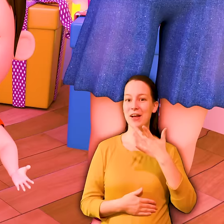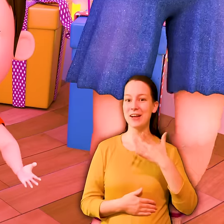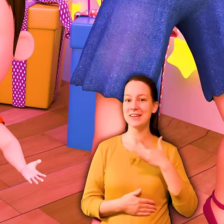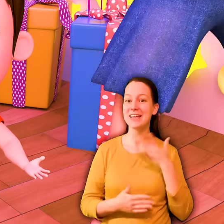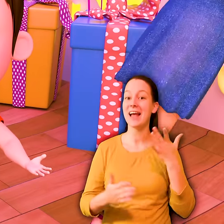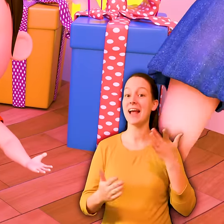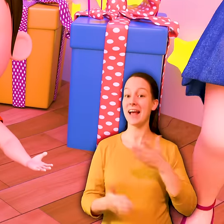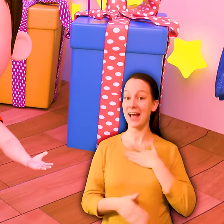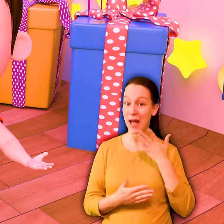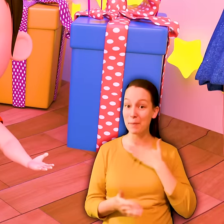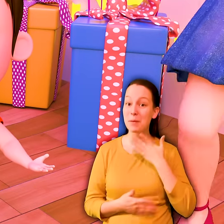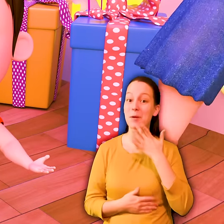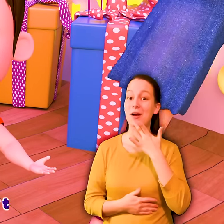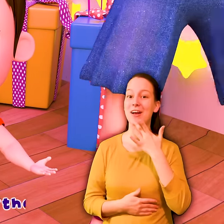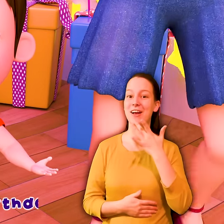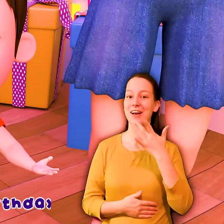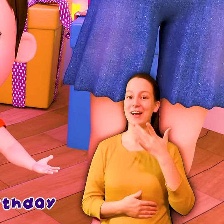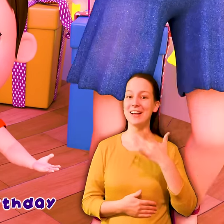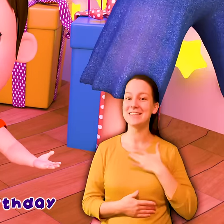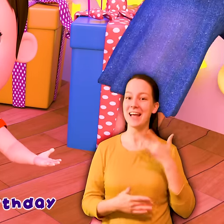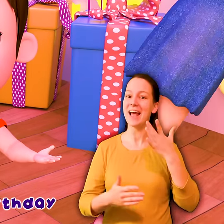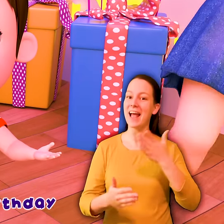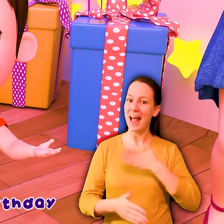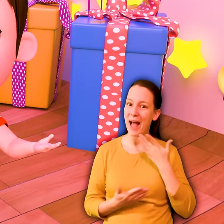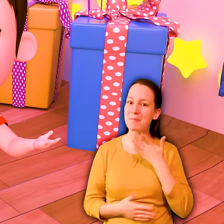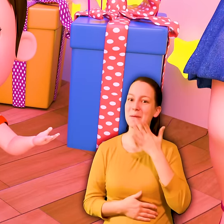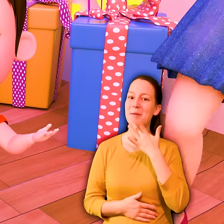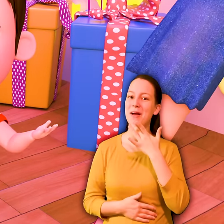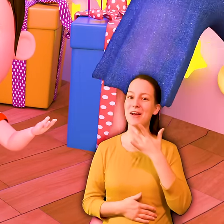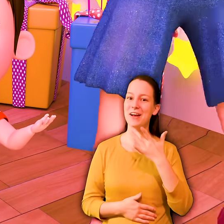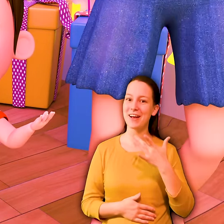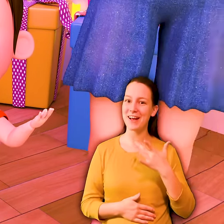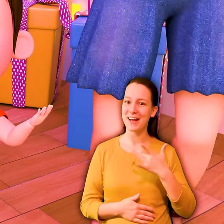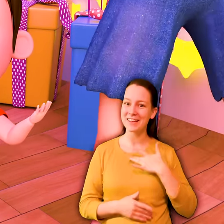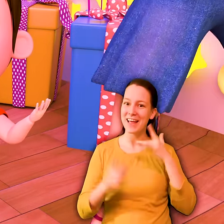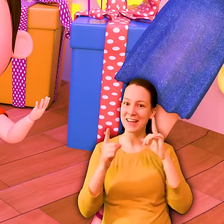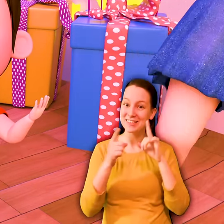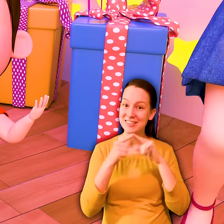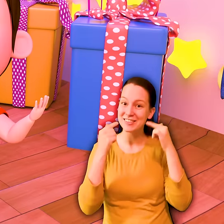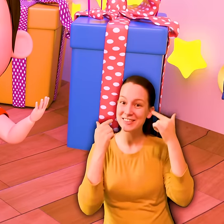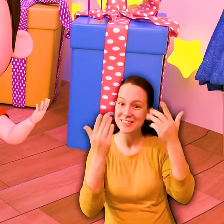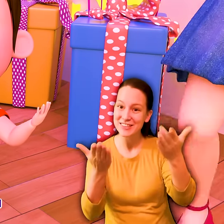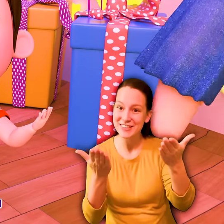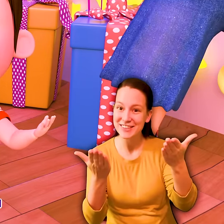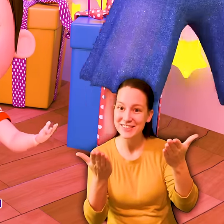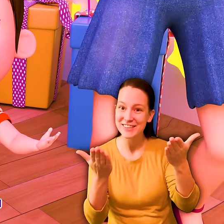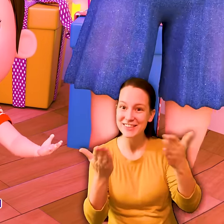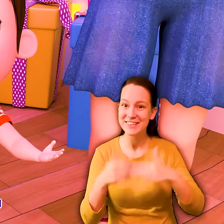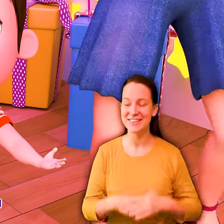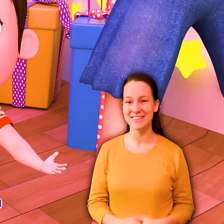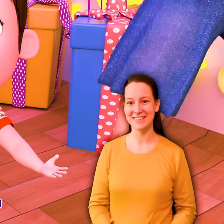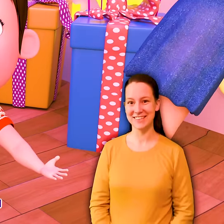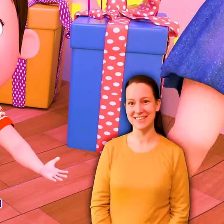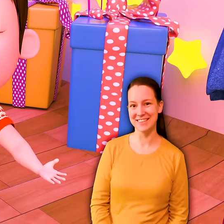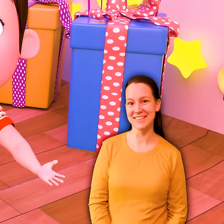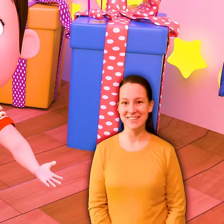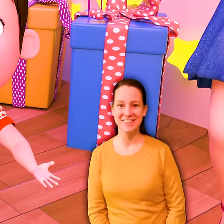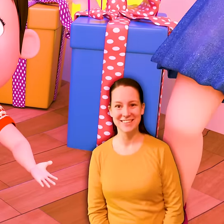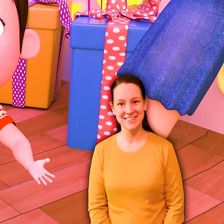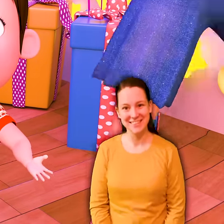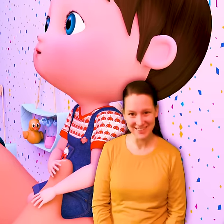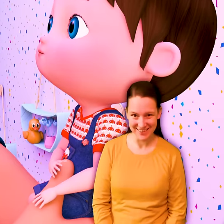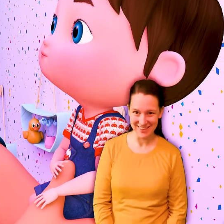happy birthday happy birthday happy birthday to you